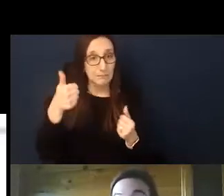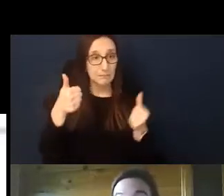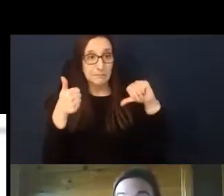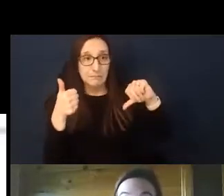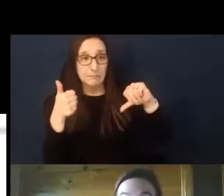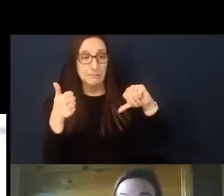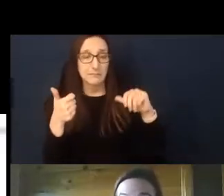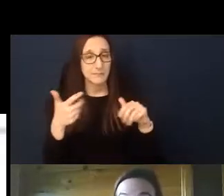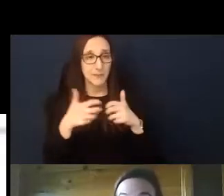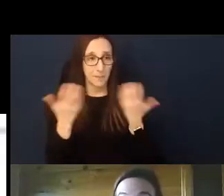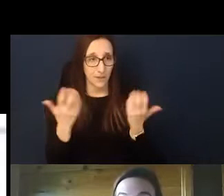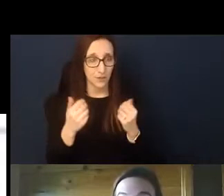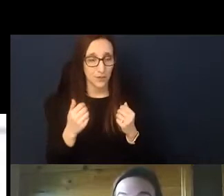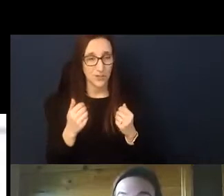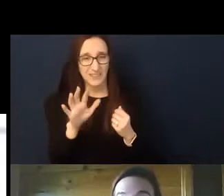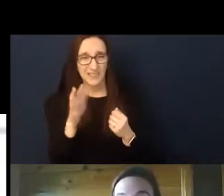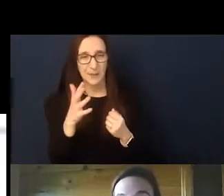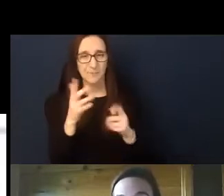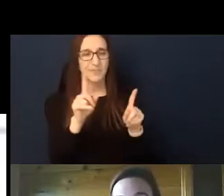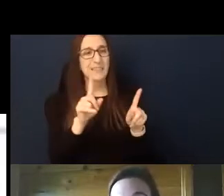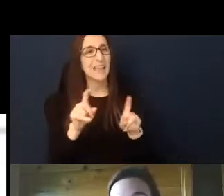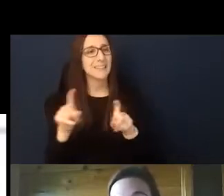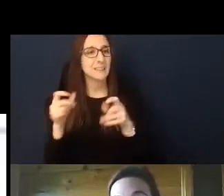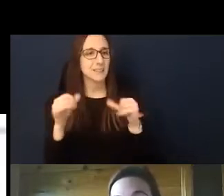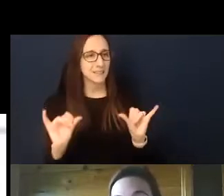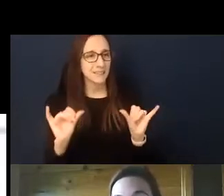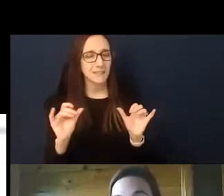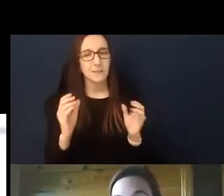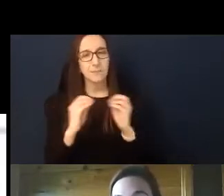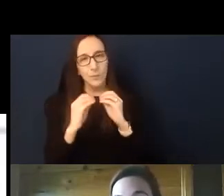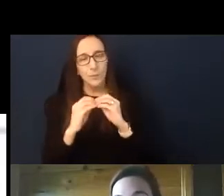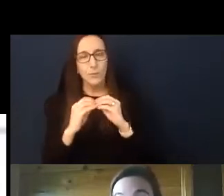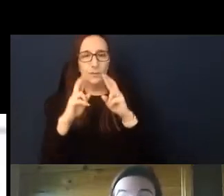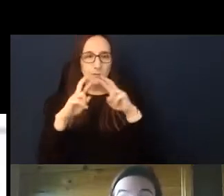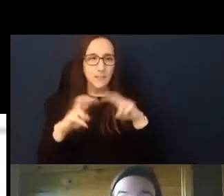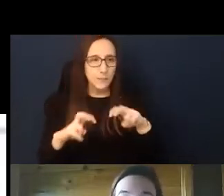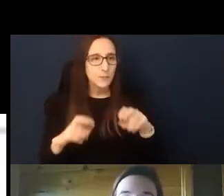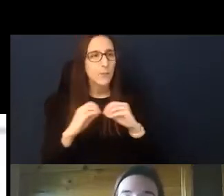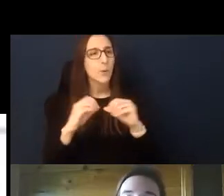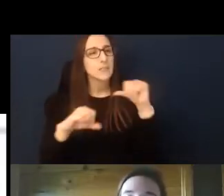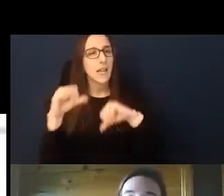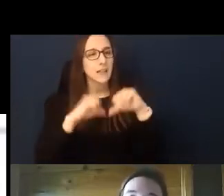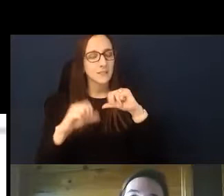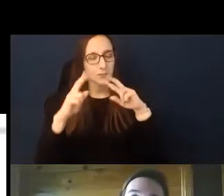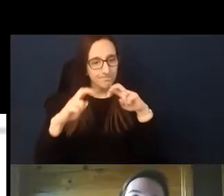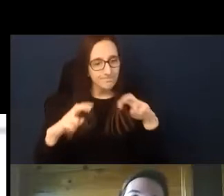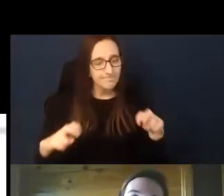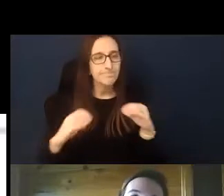It's in this weird trial period. They need to do more scientific research on it.